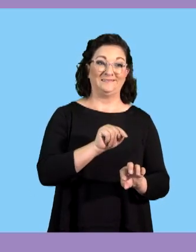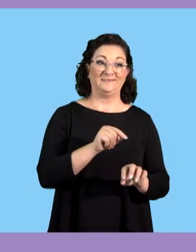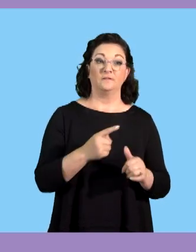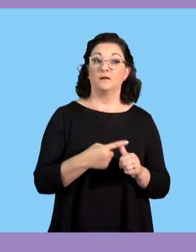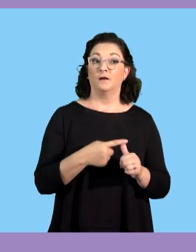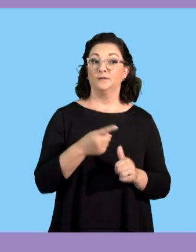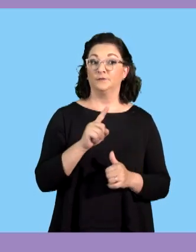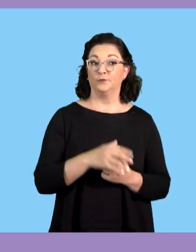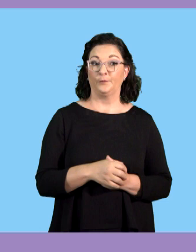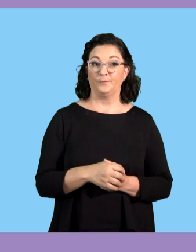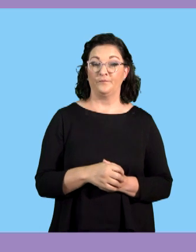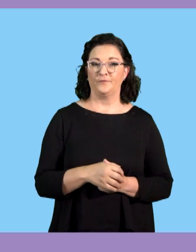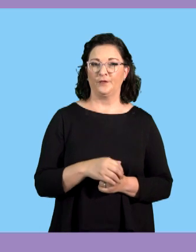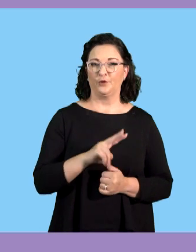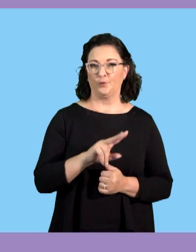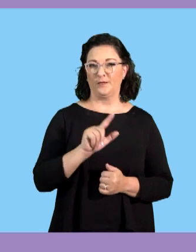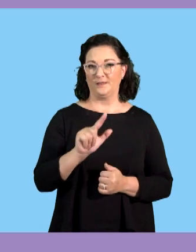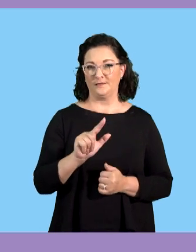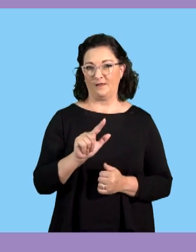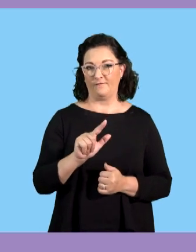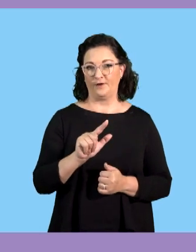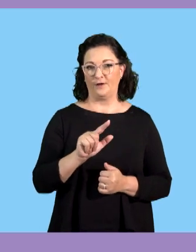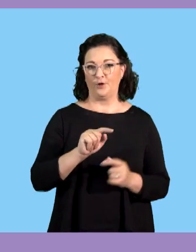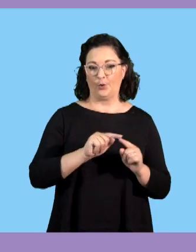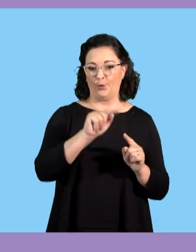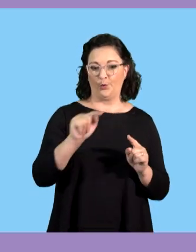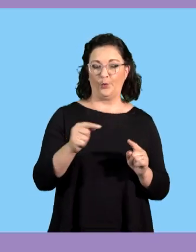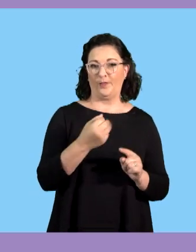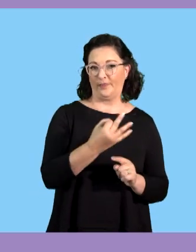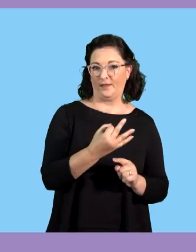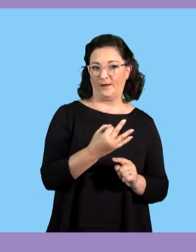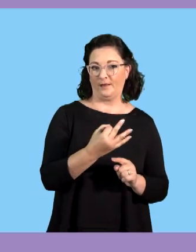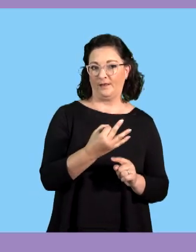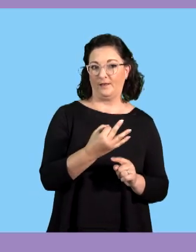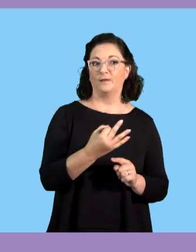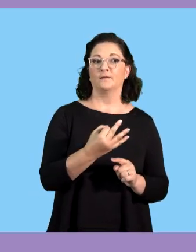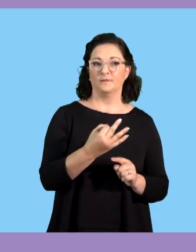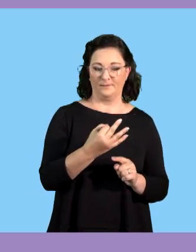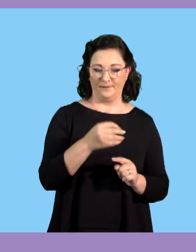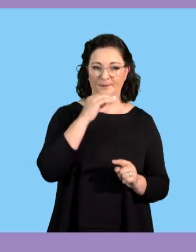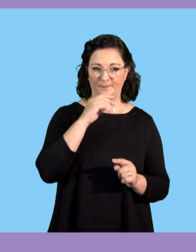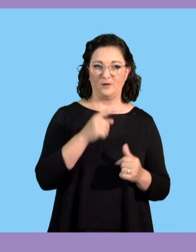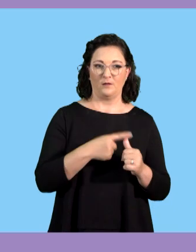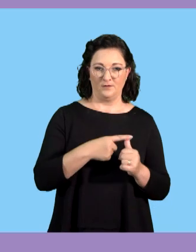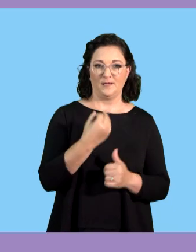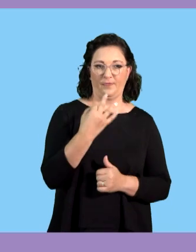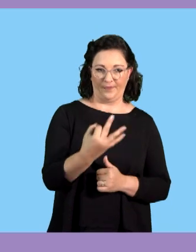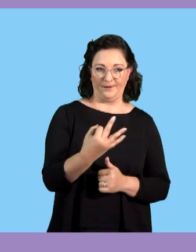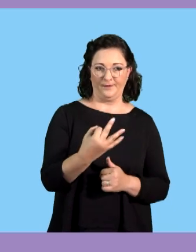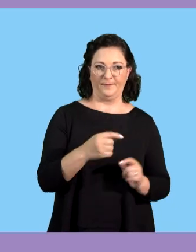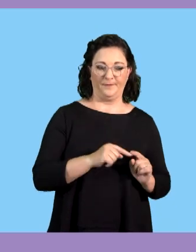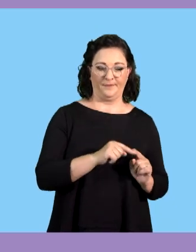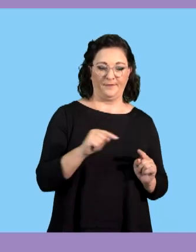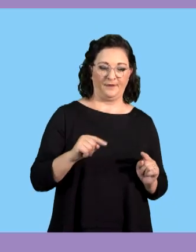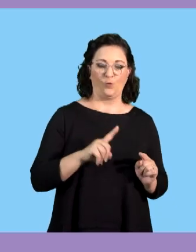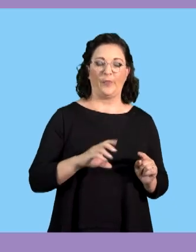this will give you, cube root of 27 is 3, cube root of 1,000 is